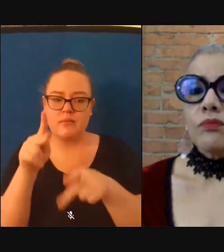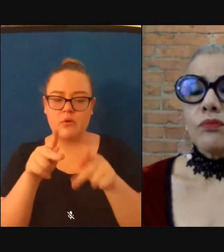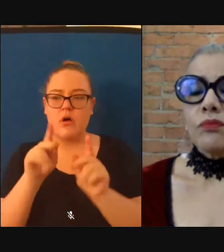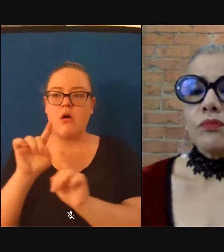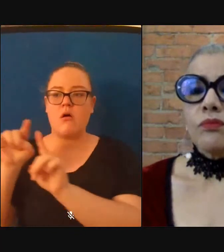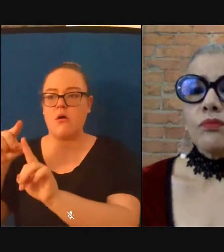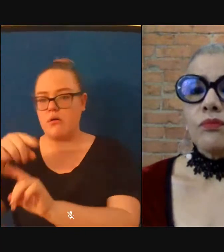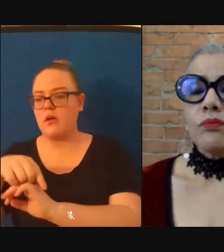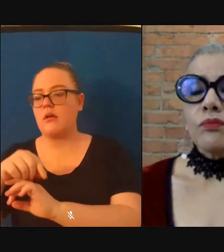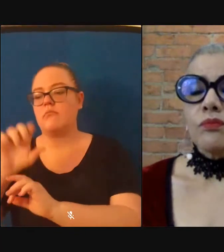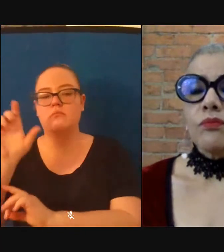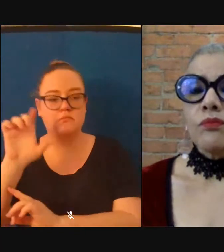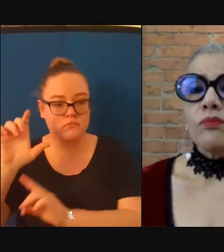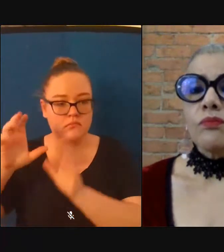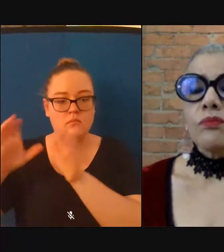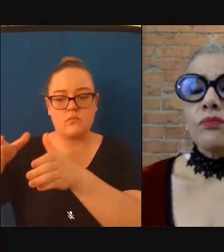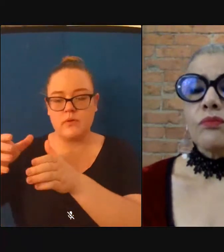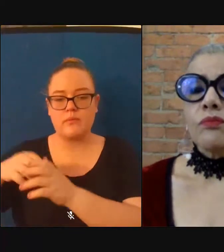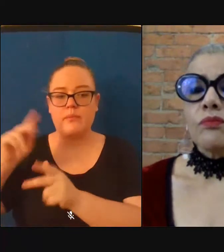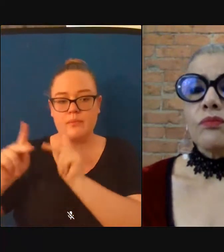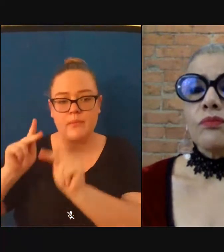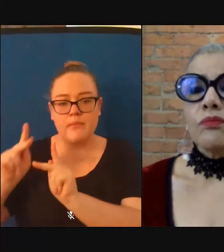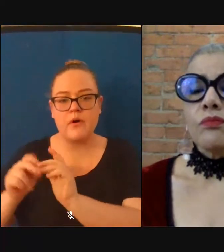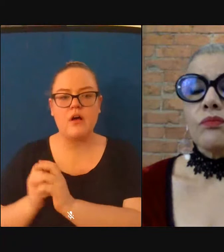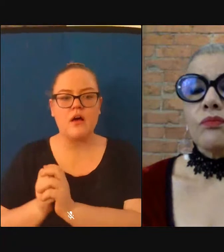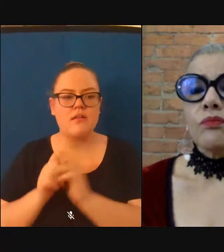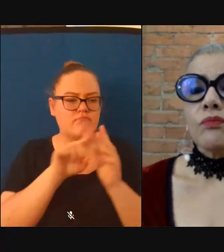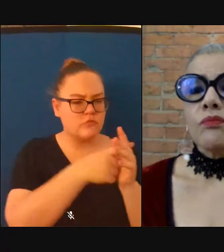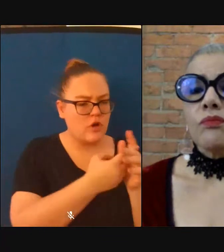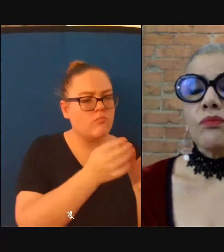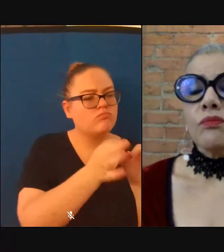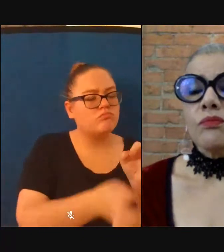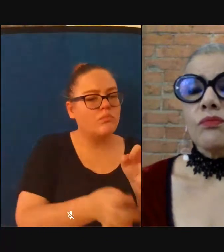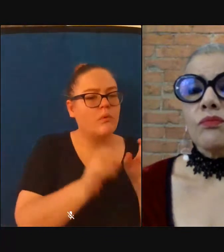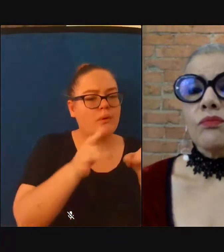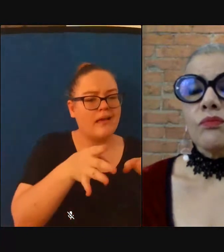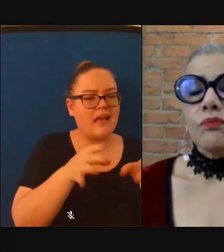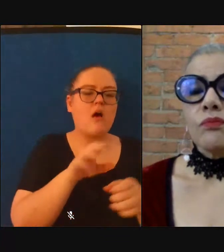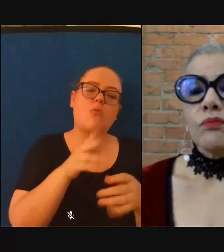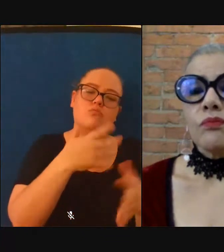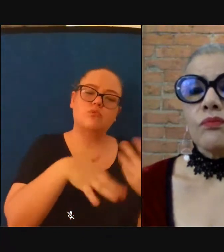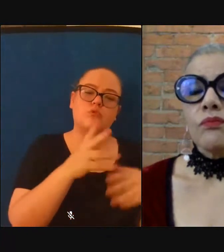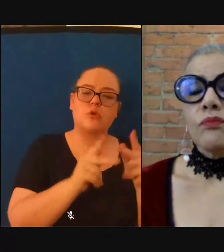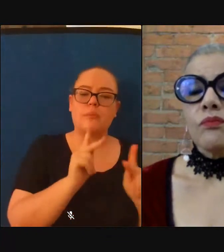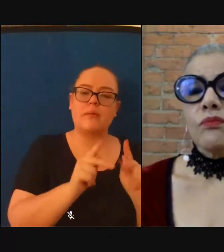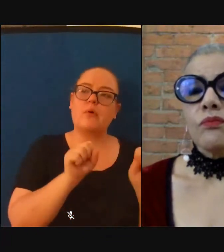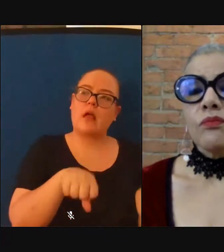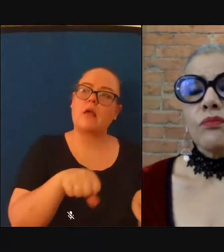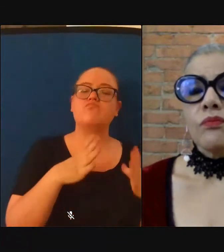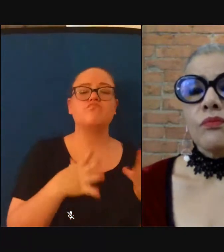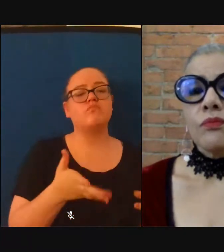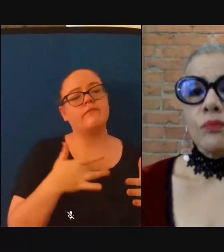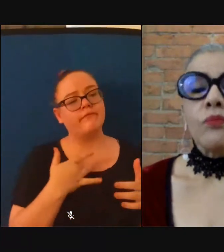Islamophobia used in the same fashion, where they use these nominally more socially accepted forms of hatred as